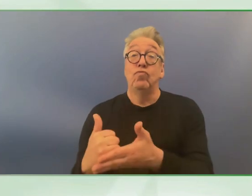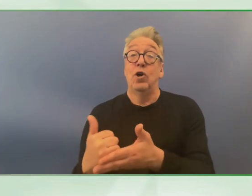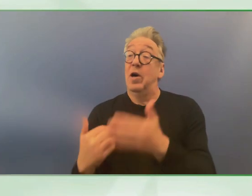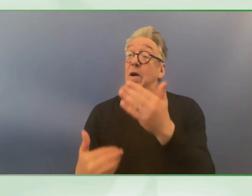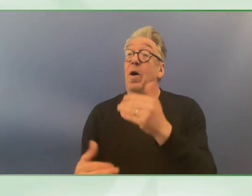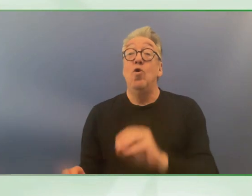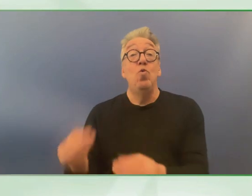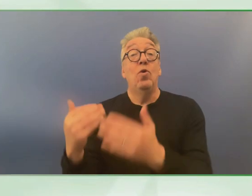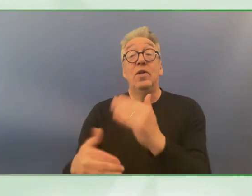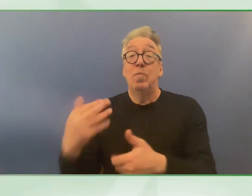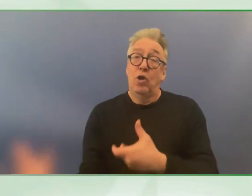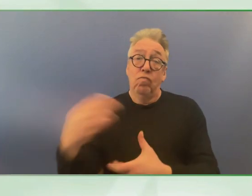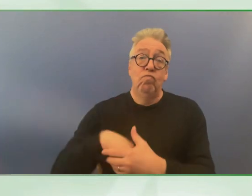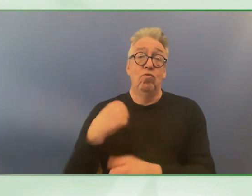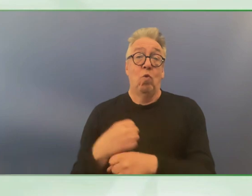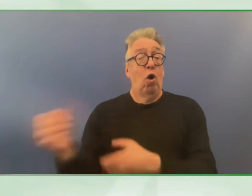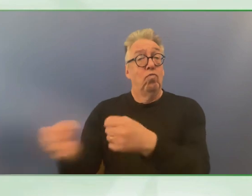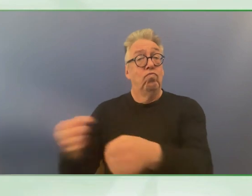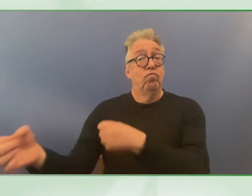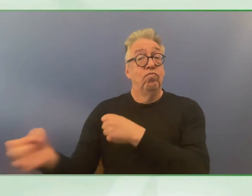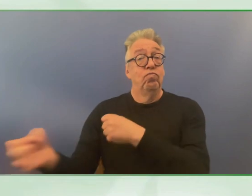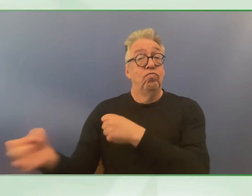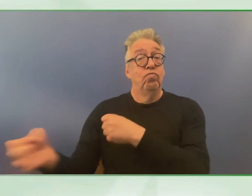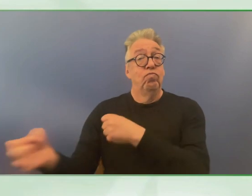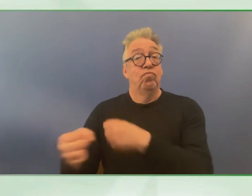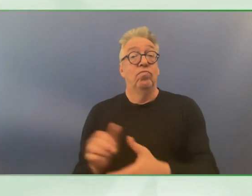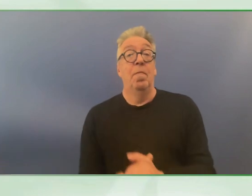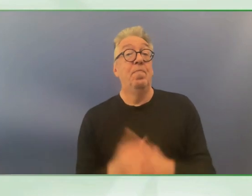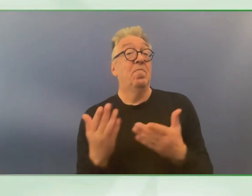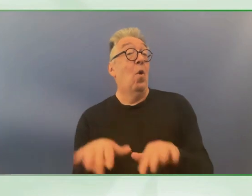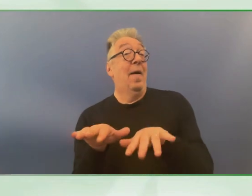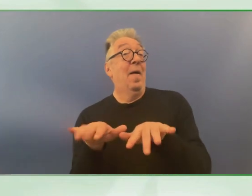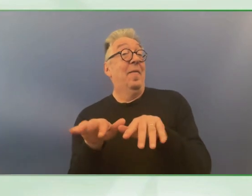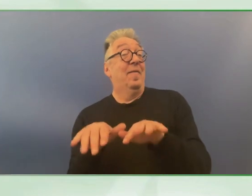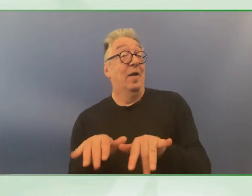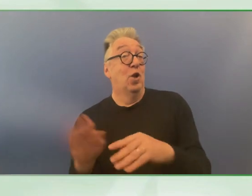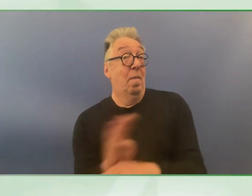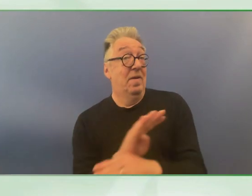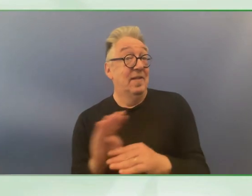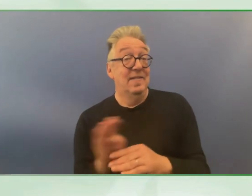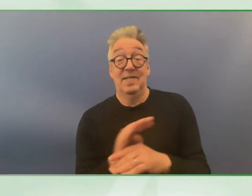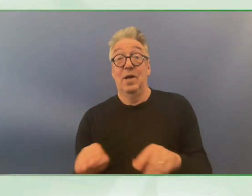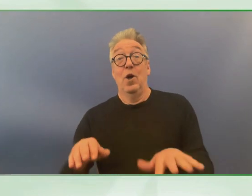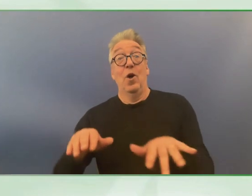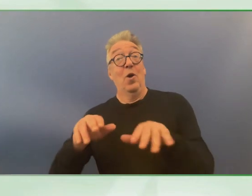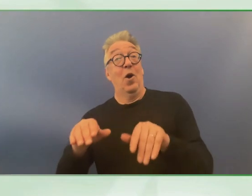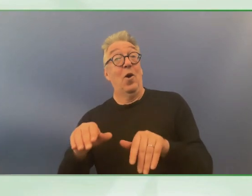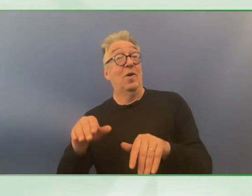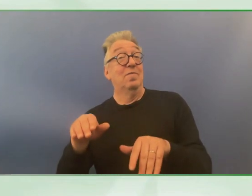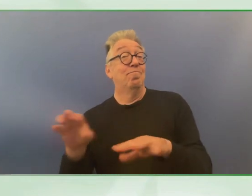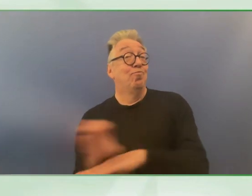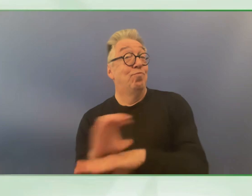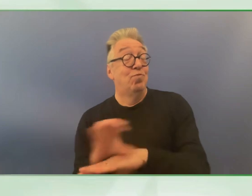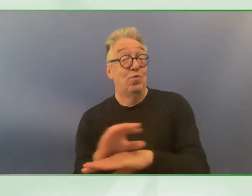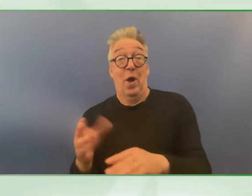The rise of digital entrepreneurship, e-commerce, and digital tools has provided new opportunities for youth with disabilities